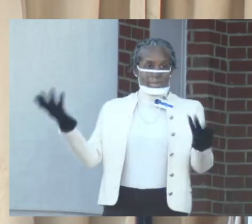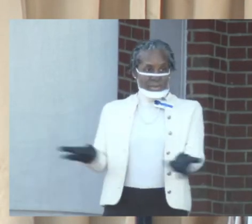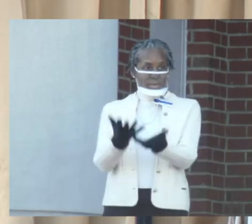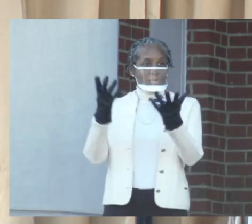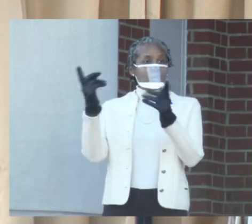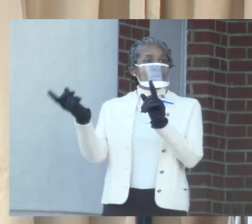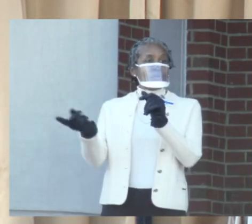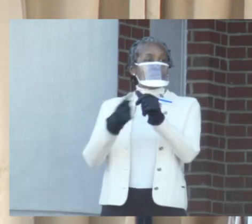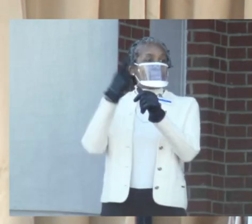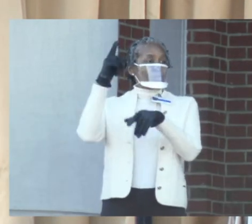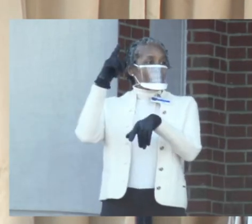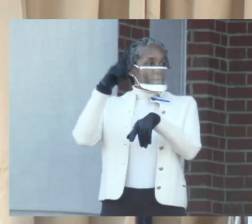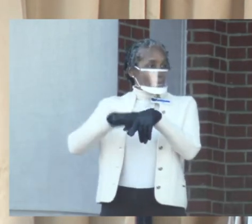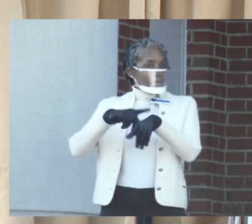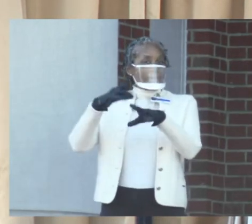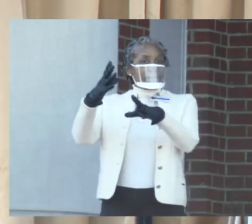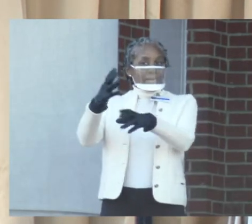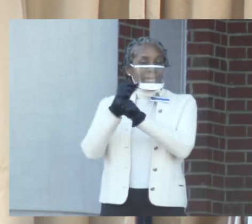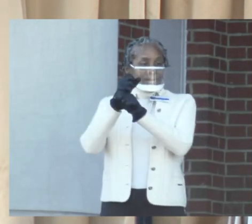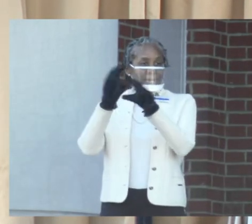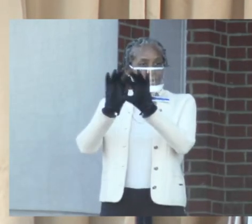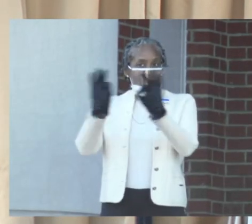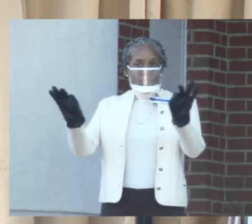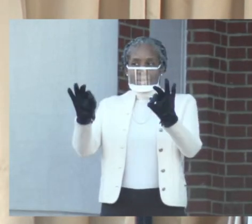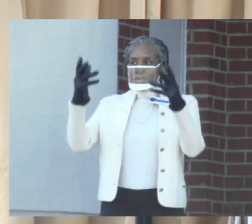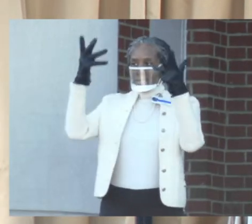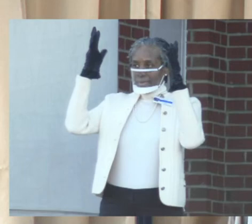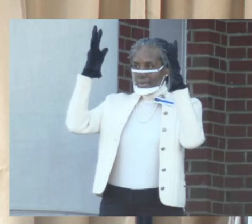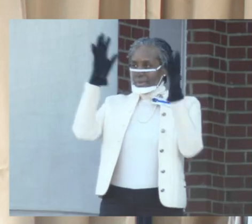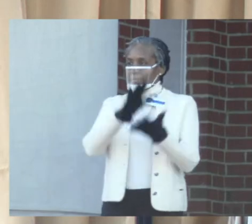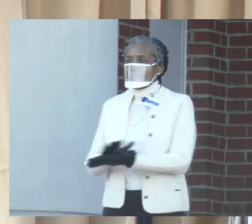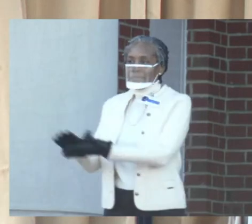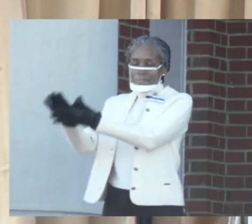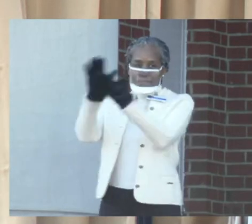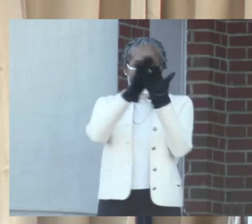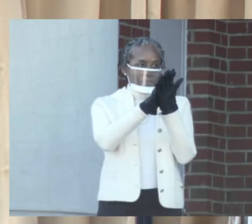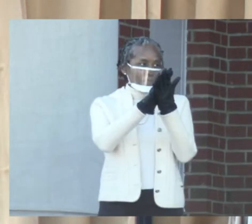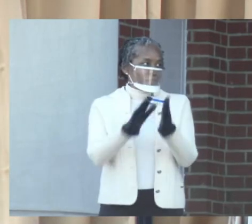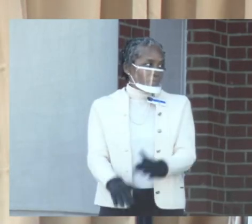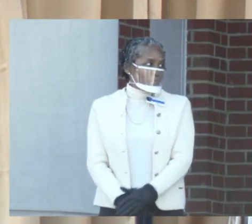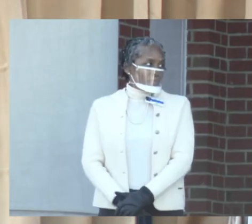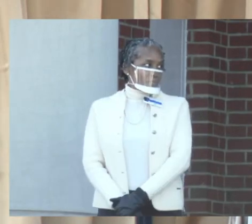schools getting our degrees. That right there deserves a roar of applause.